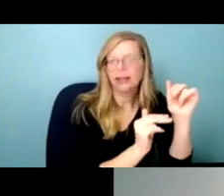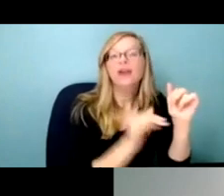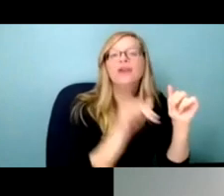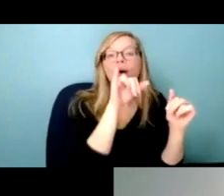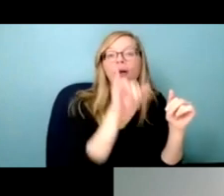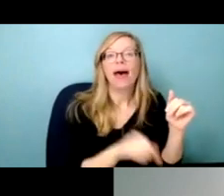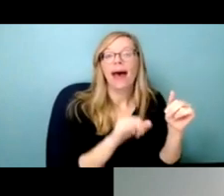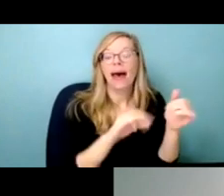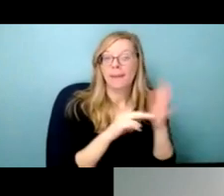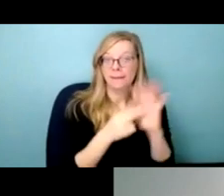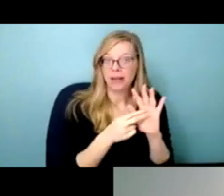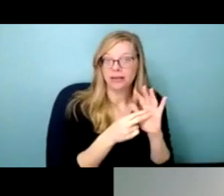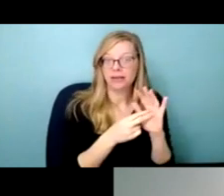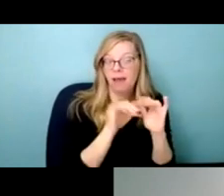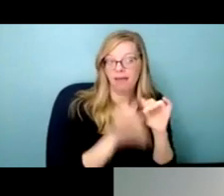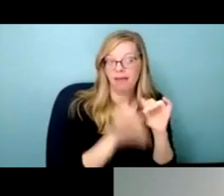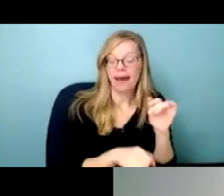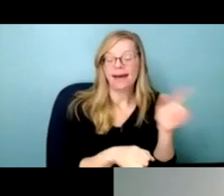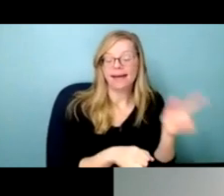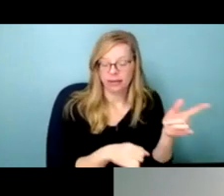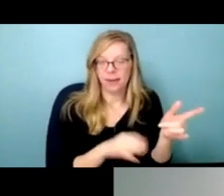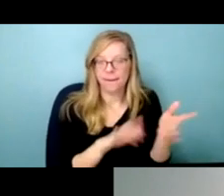different level, and they were able to